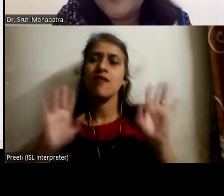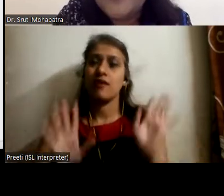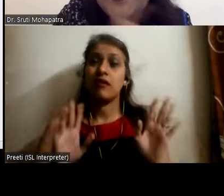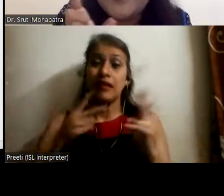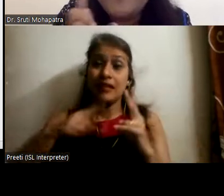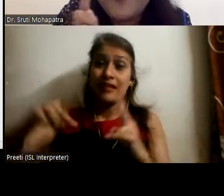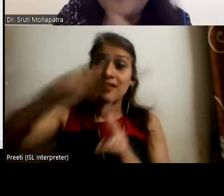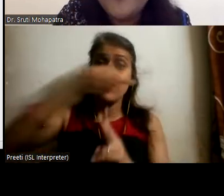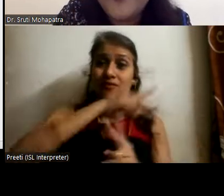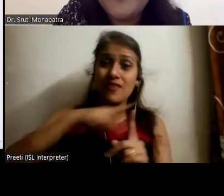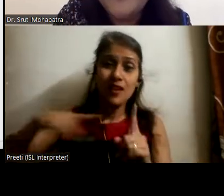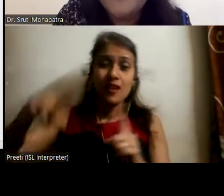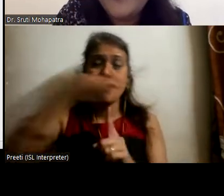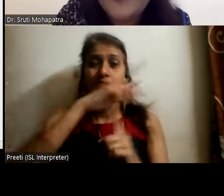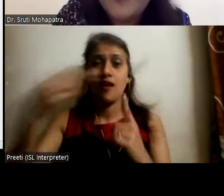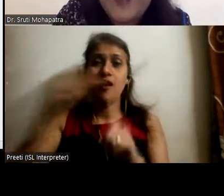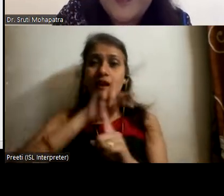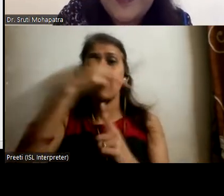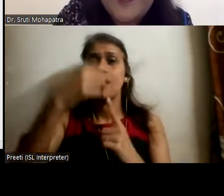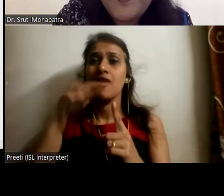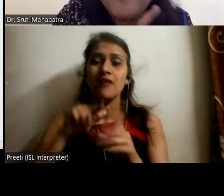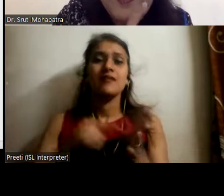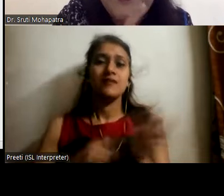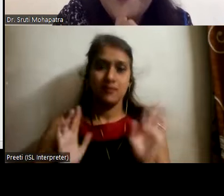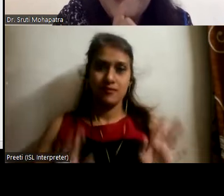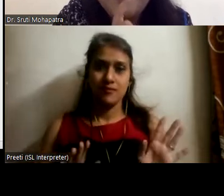multi-dimensionality, this such a beautiful word. I really liked it.